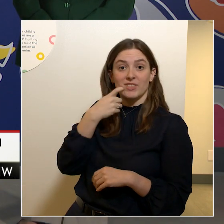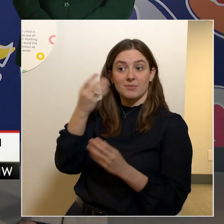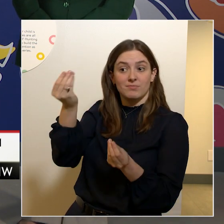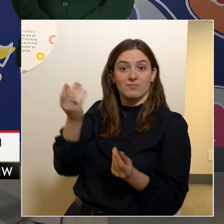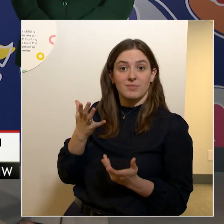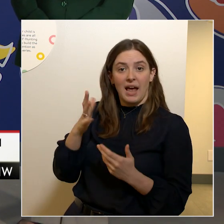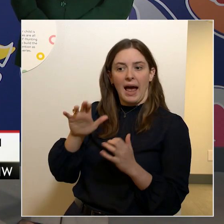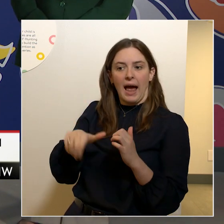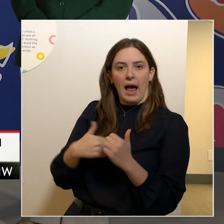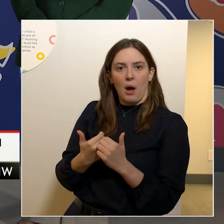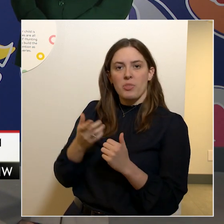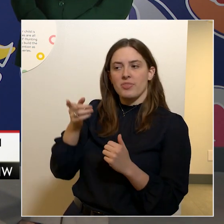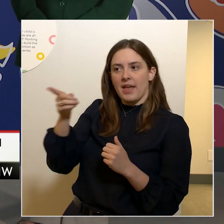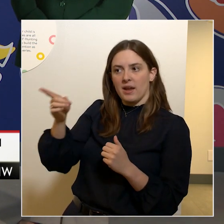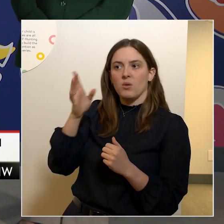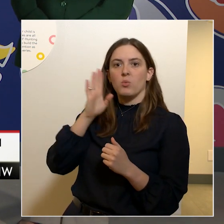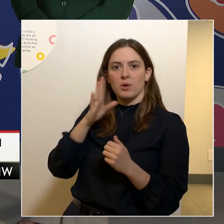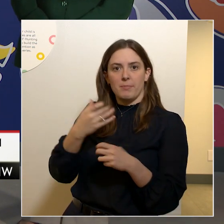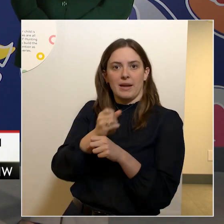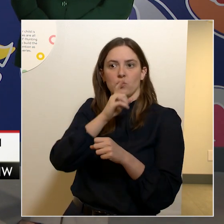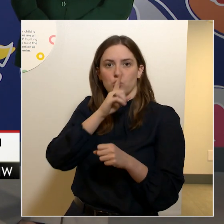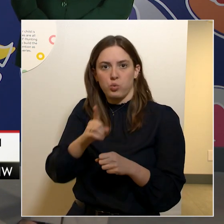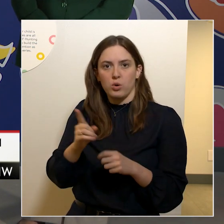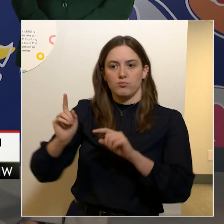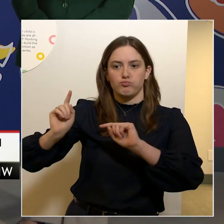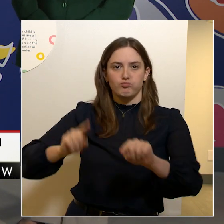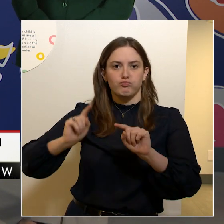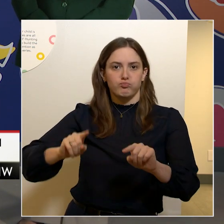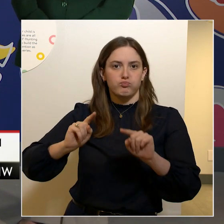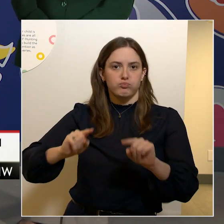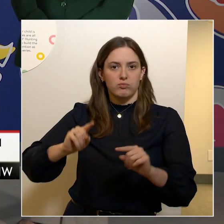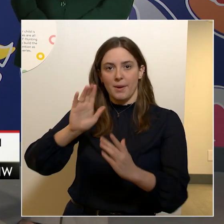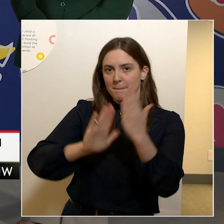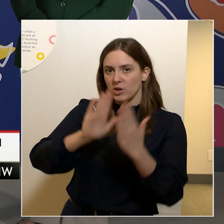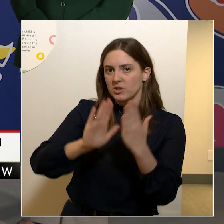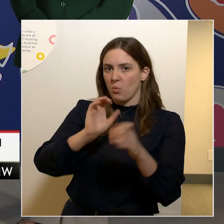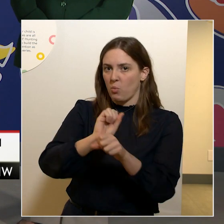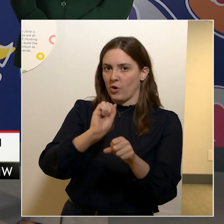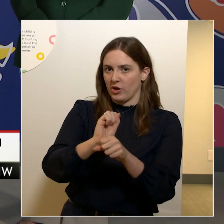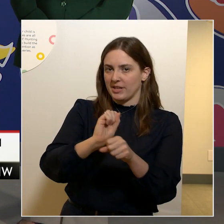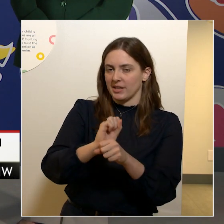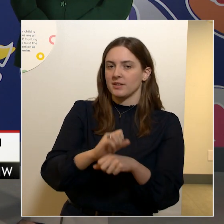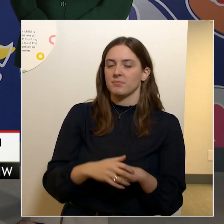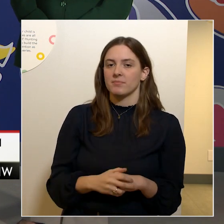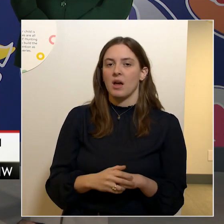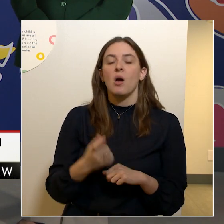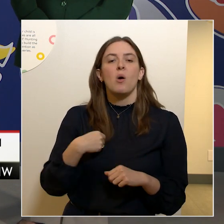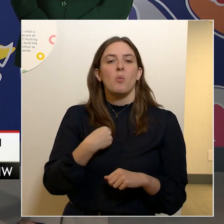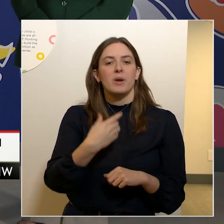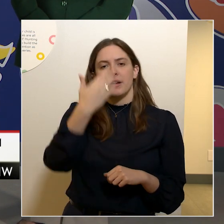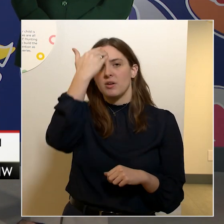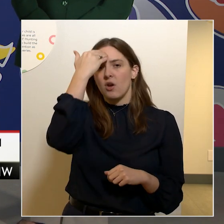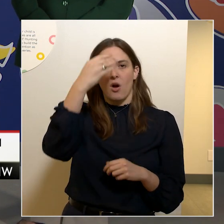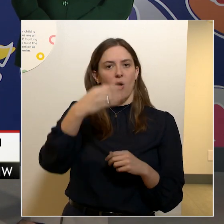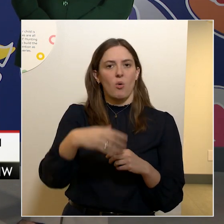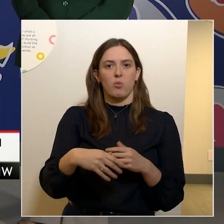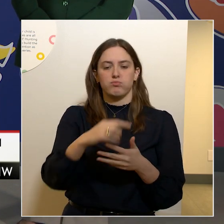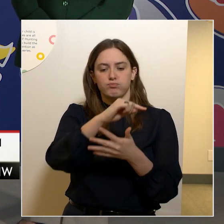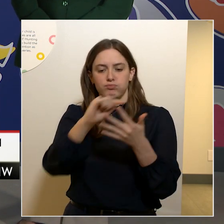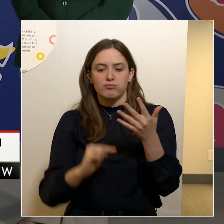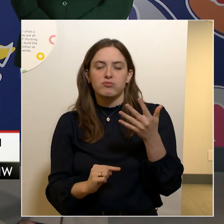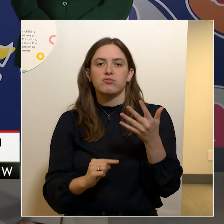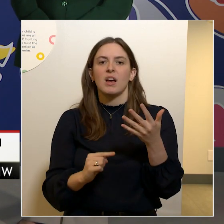are enforcing their increased work in person options. We know that all of these things bring more and